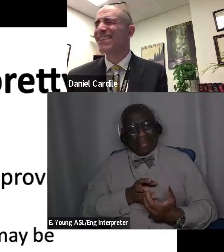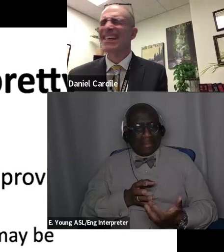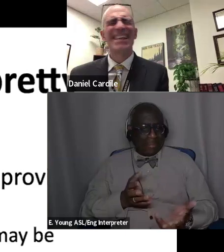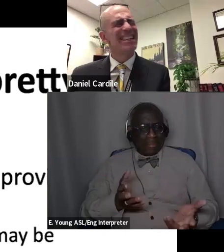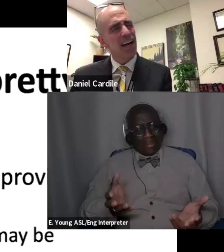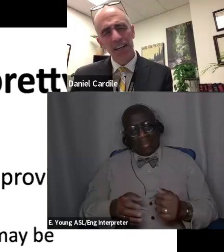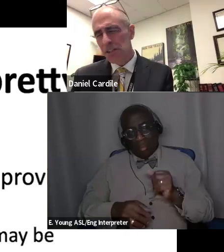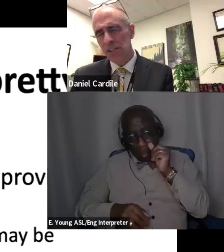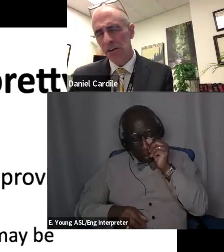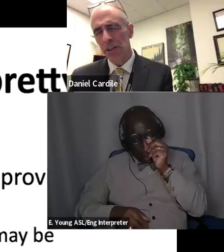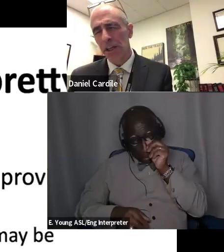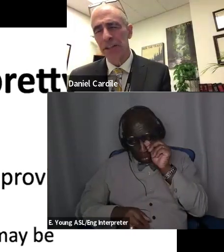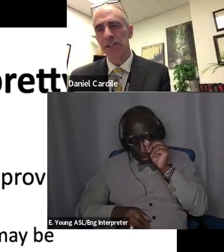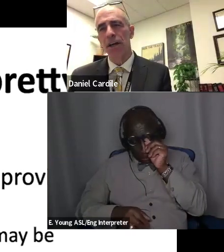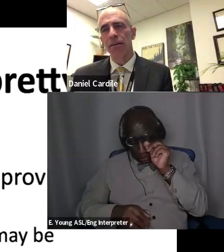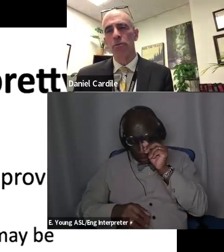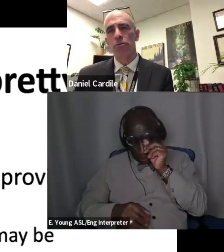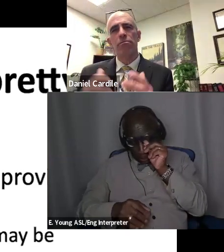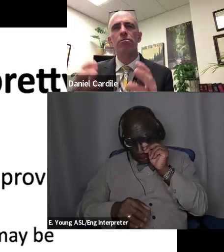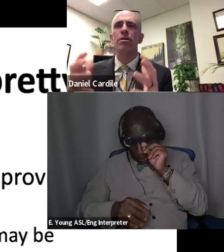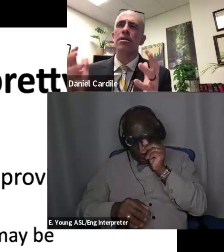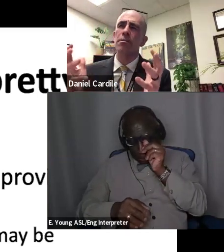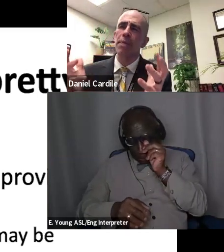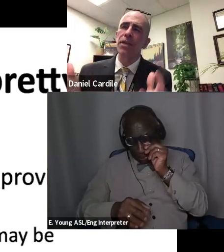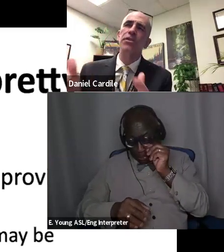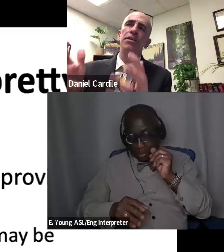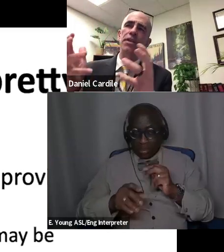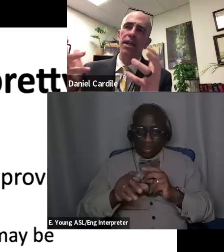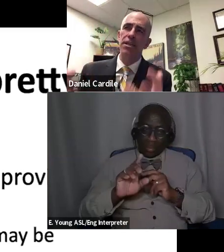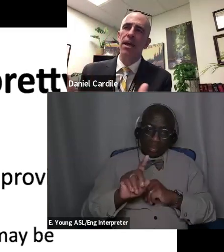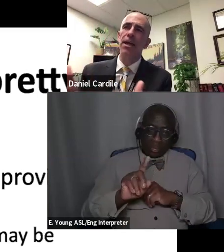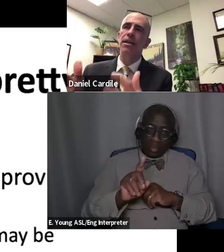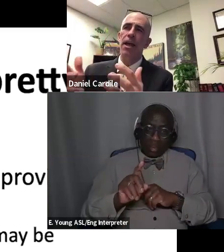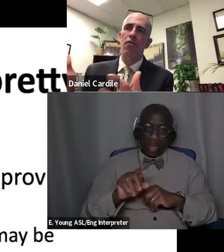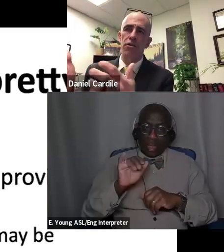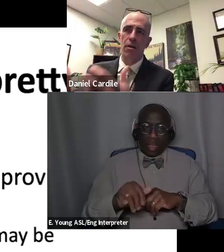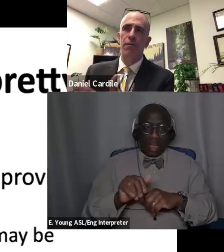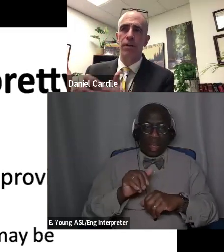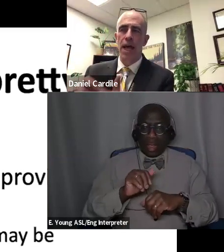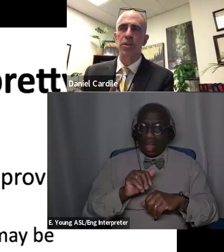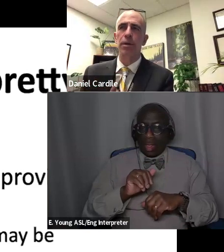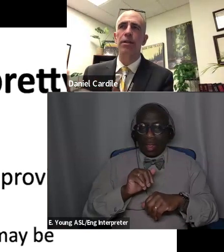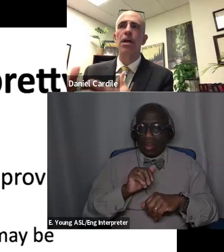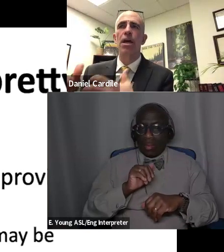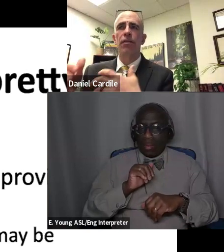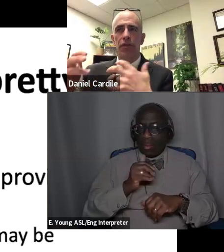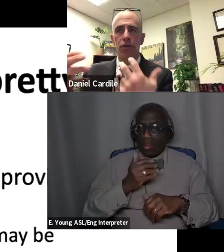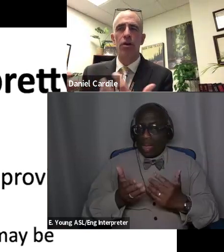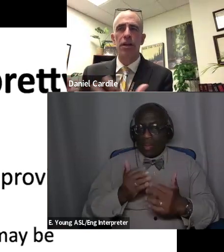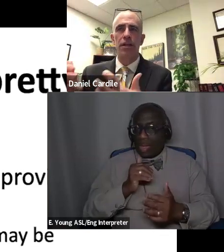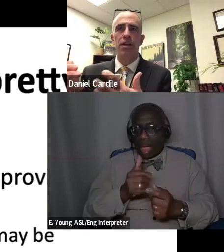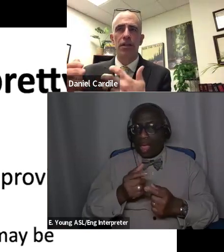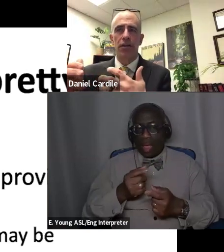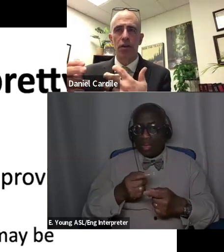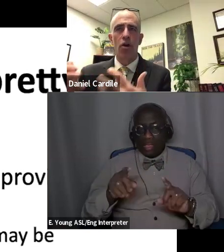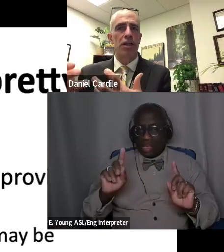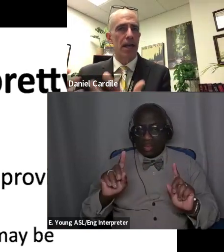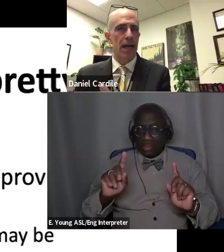name. Not necessarily. That's not the basic day-to-day care and comfort aspect that the